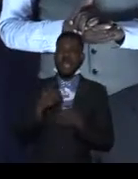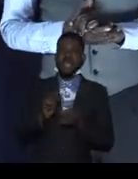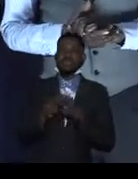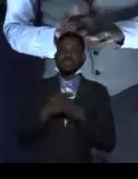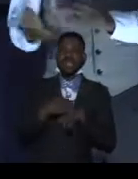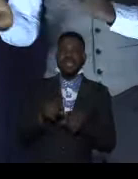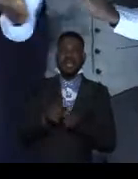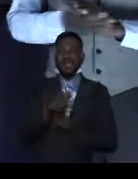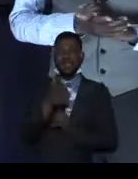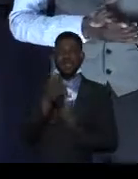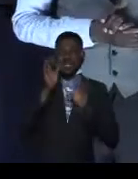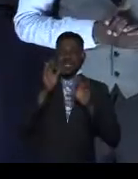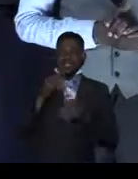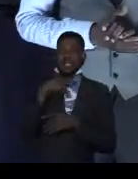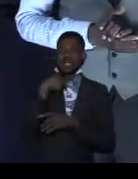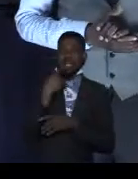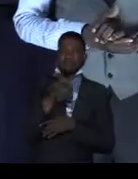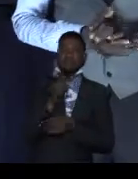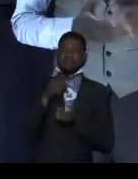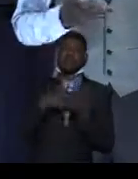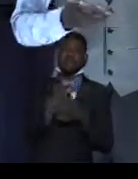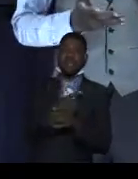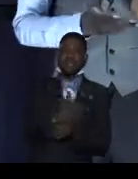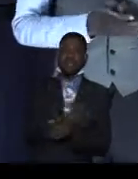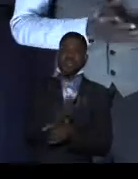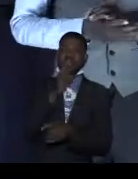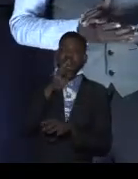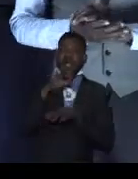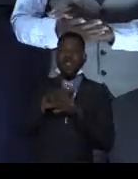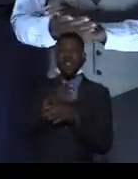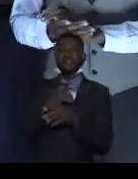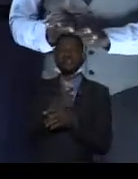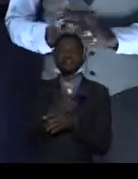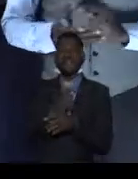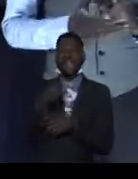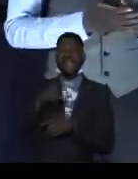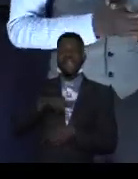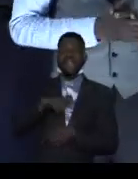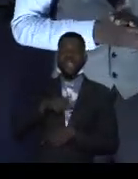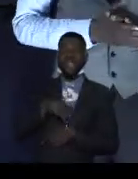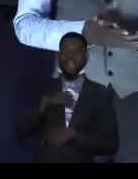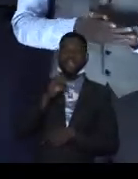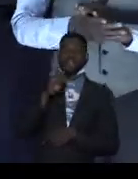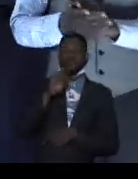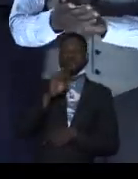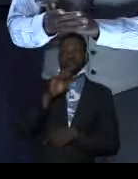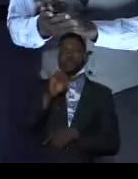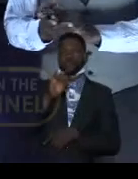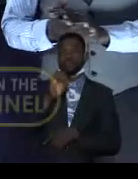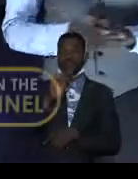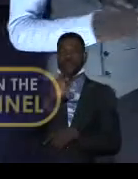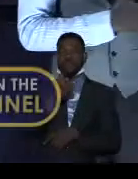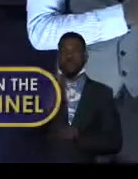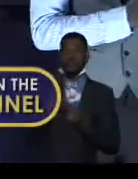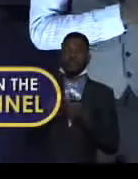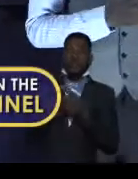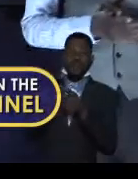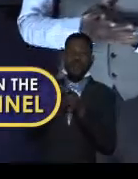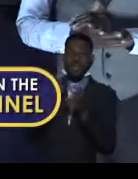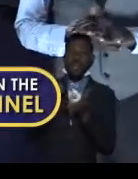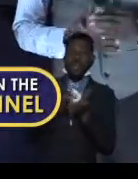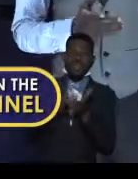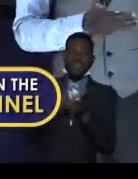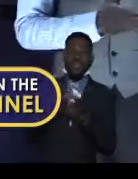had today, like the other teachers said. These lessons are on Lagos Superb YouTube channel for you to watch over and